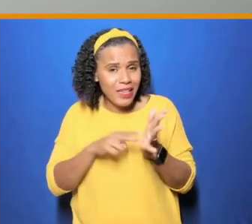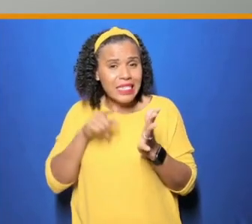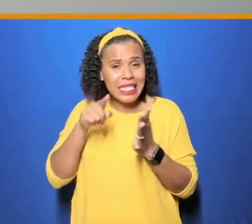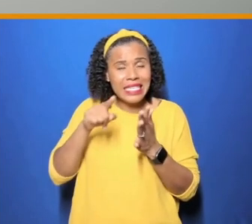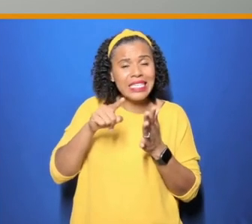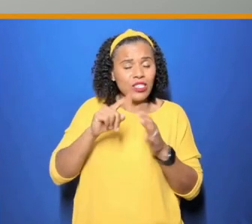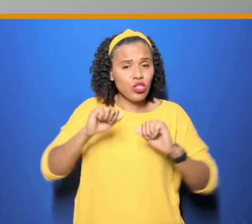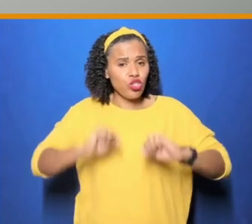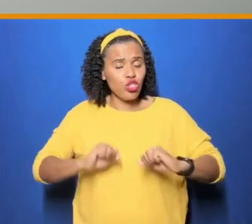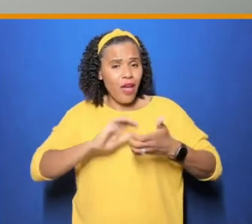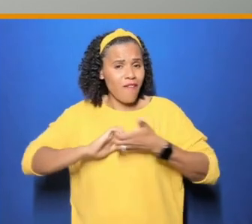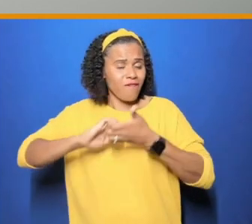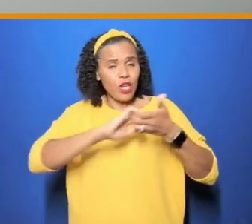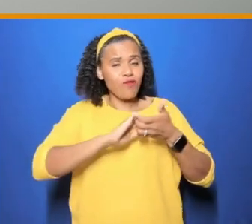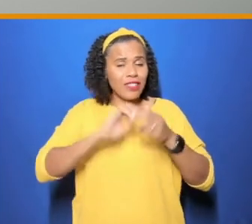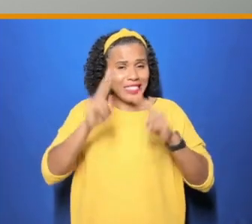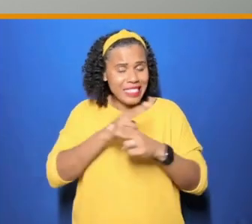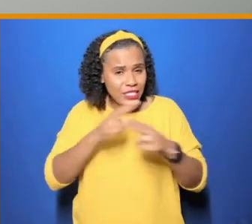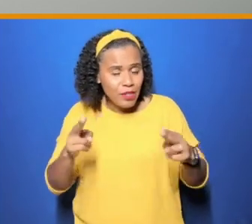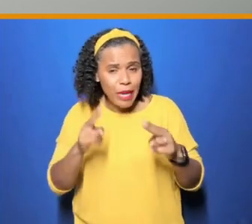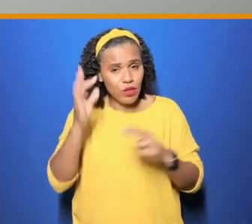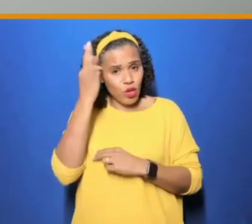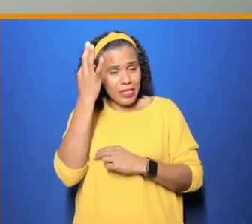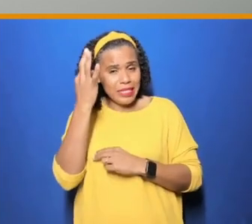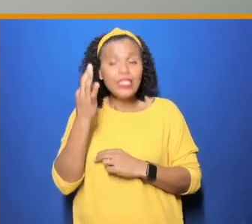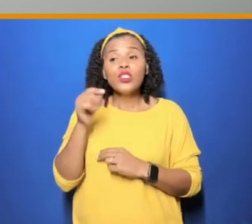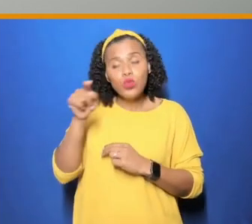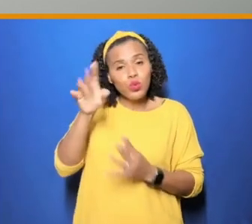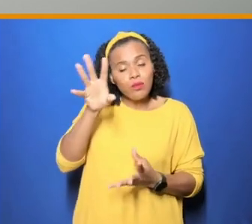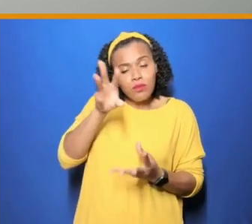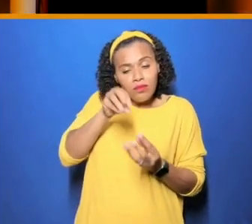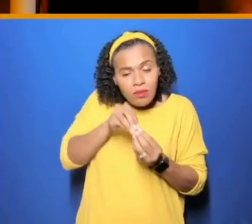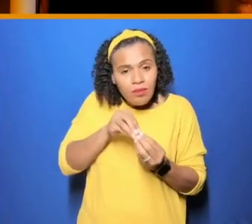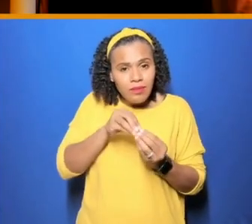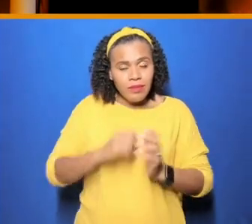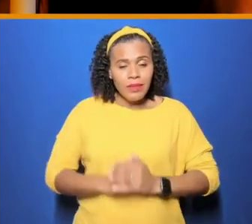Committee of the Liberal Democrats, to summate on the motion. Philip. Thank you, Joe.